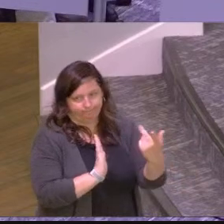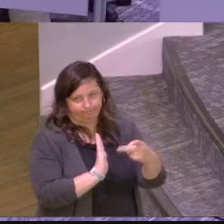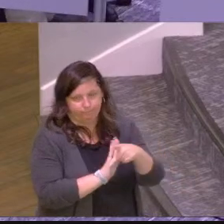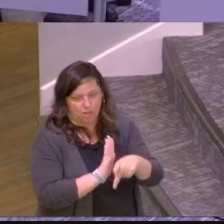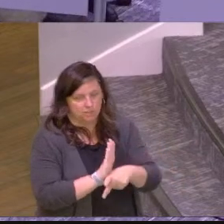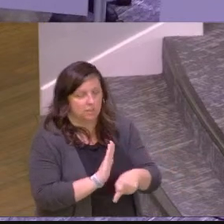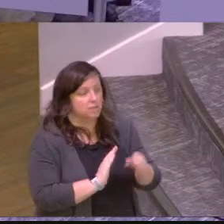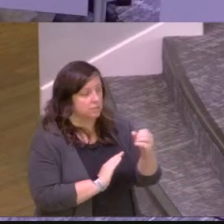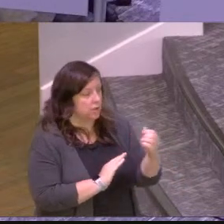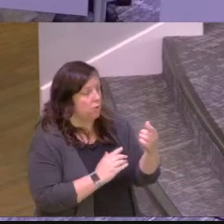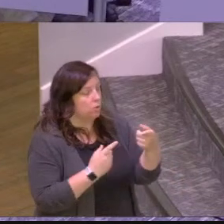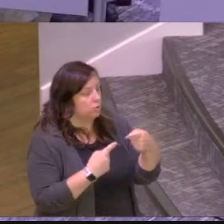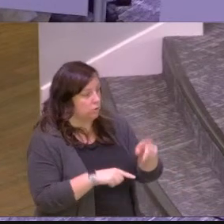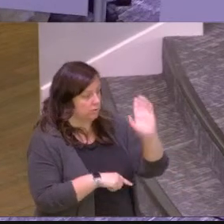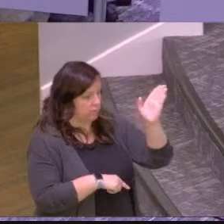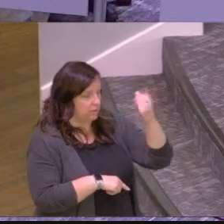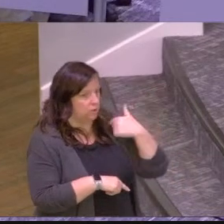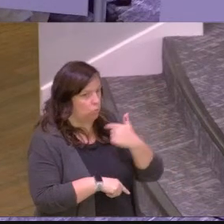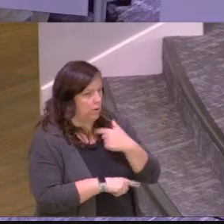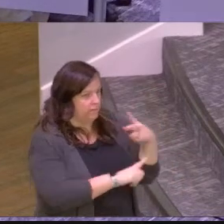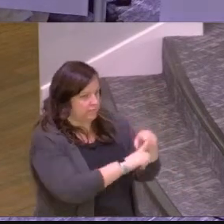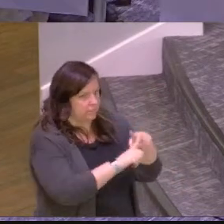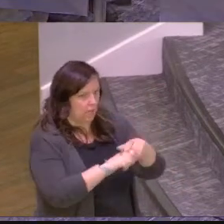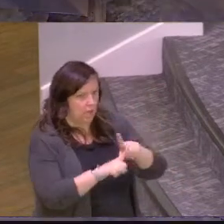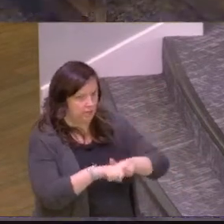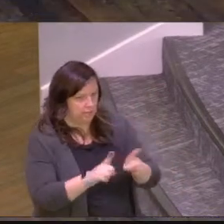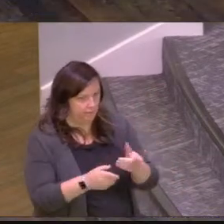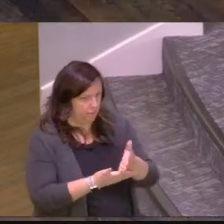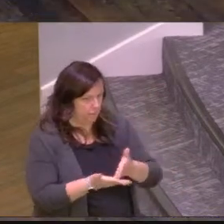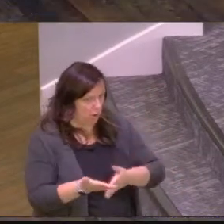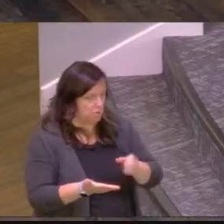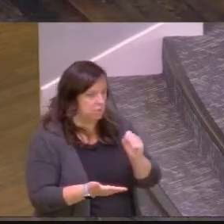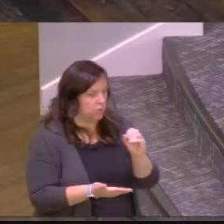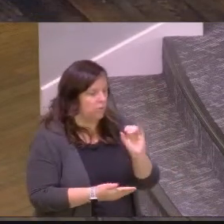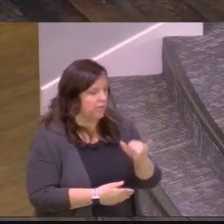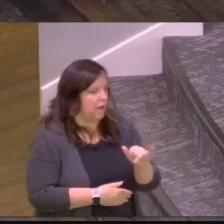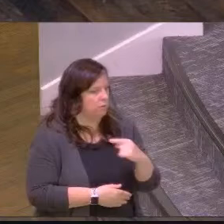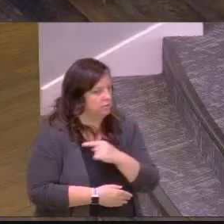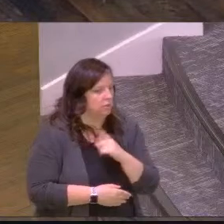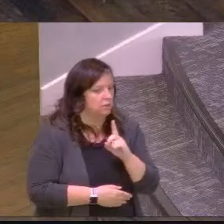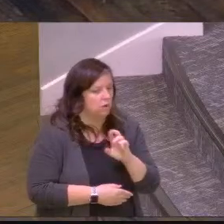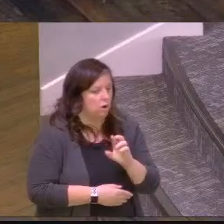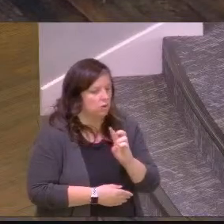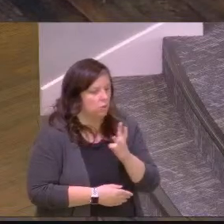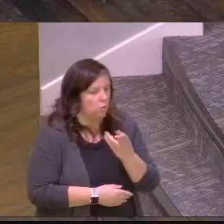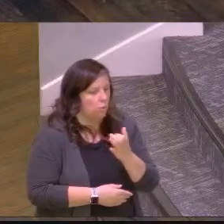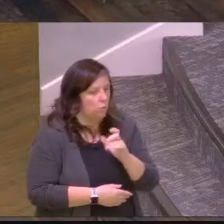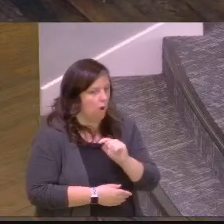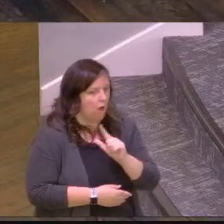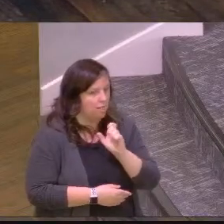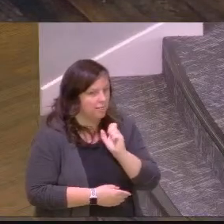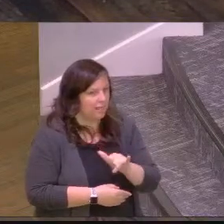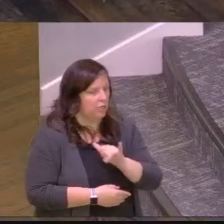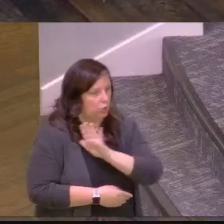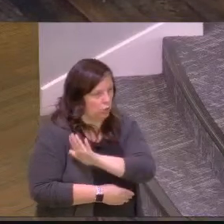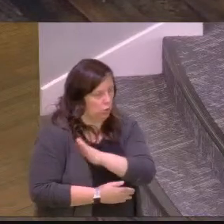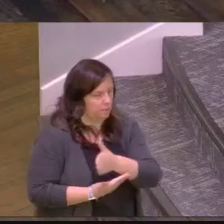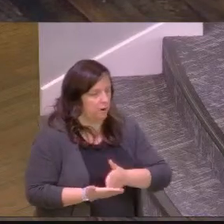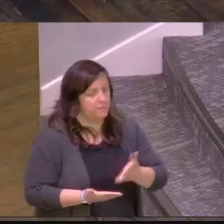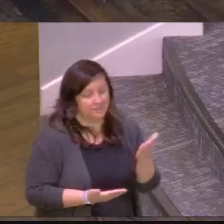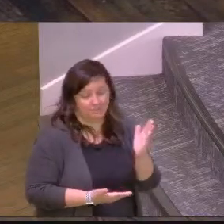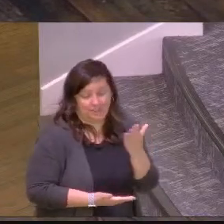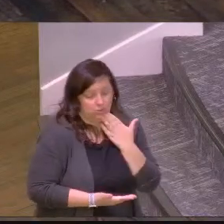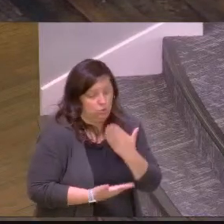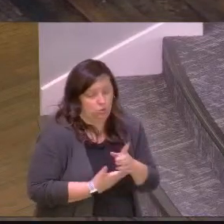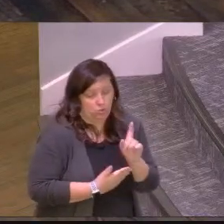basically assigned out different pieces to it. And so this would have been Dr. Watley's portion, but it's a good question. I